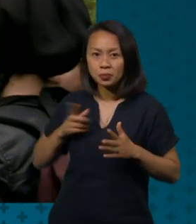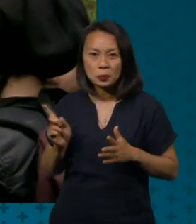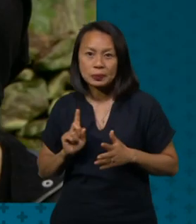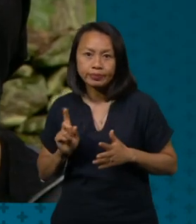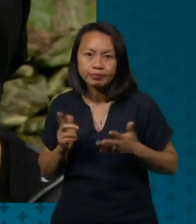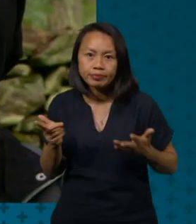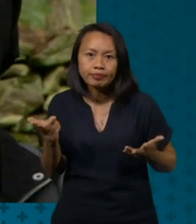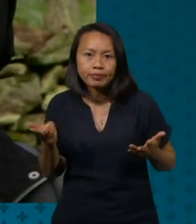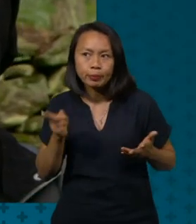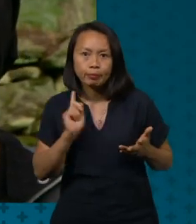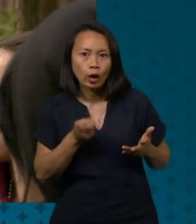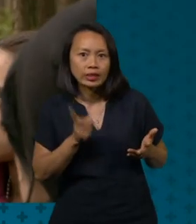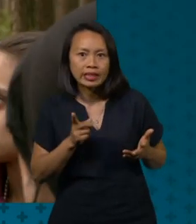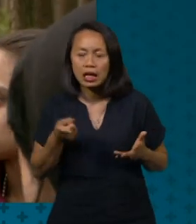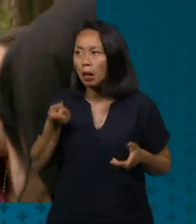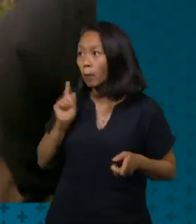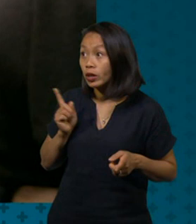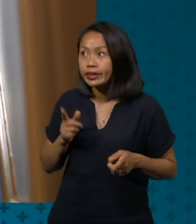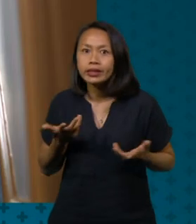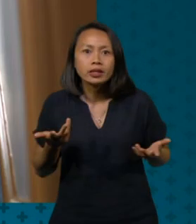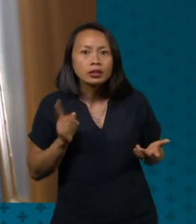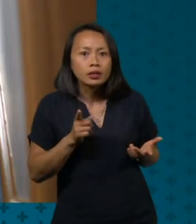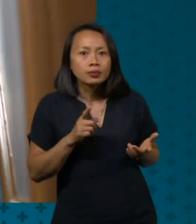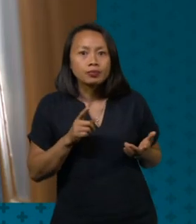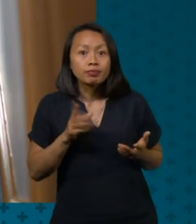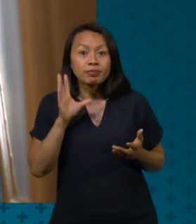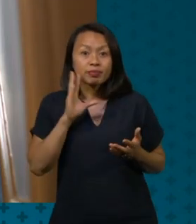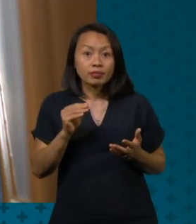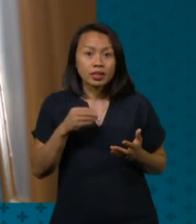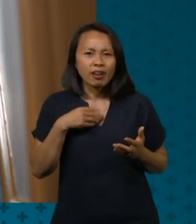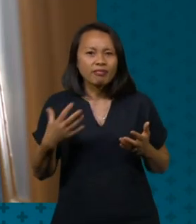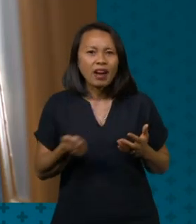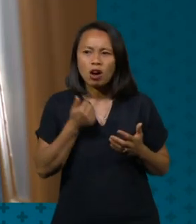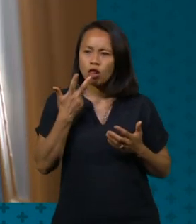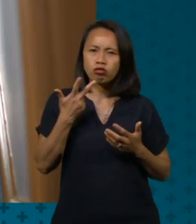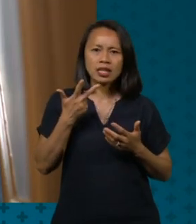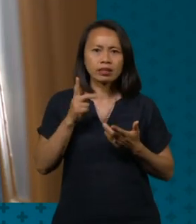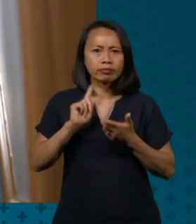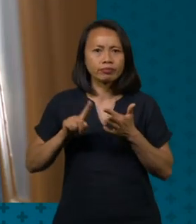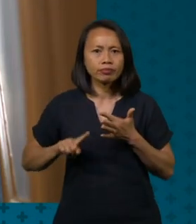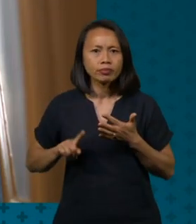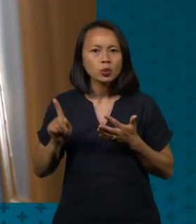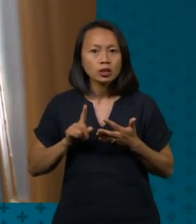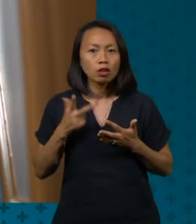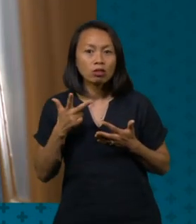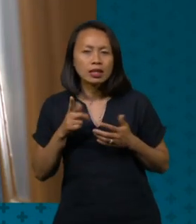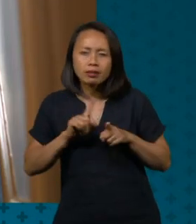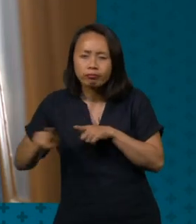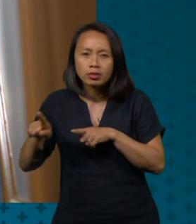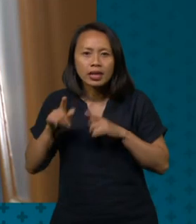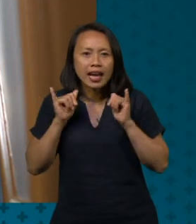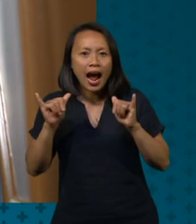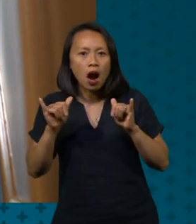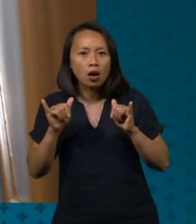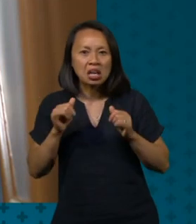types of cow. Stubborn cow, stupid cow and bossy cow. I don't think Tracy's bossy. She just likes to get things done. And there is